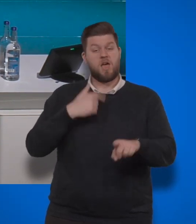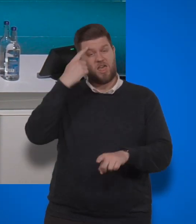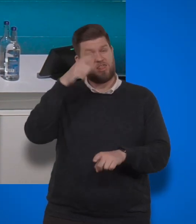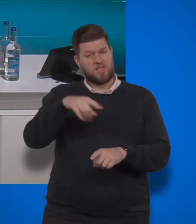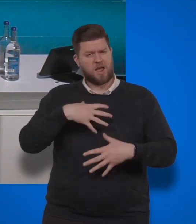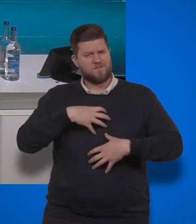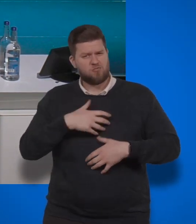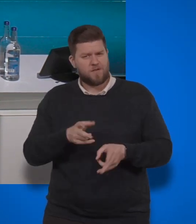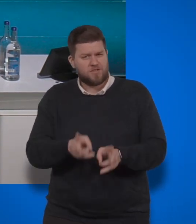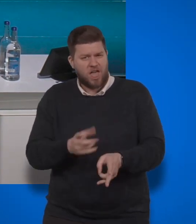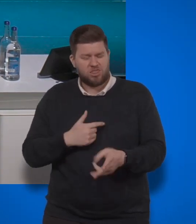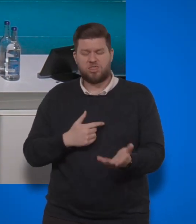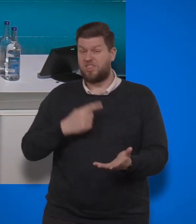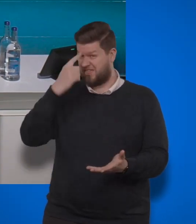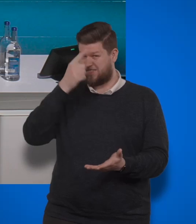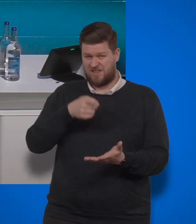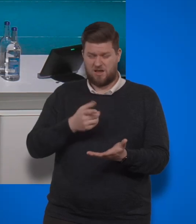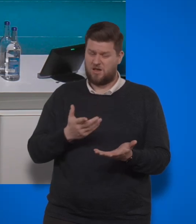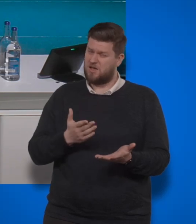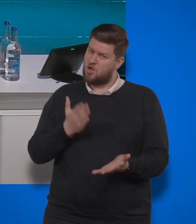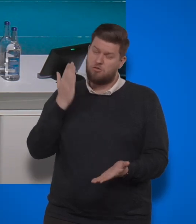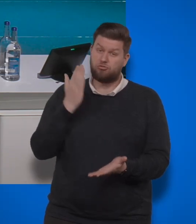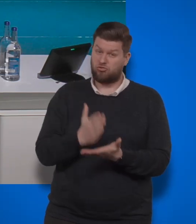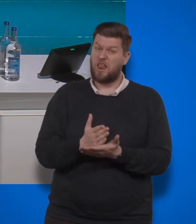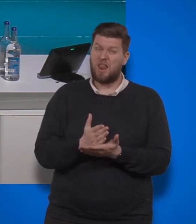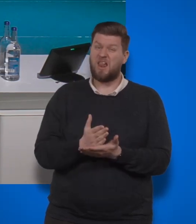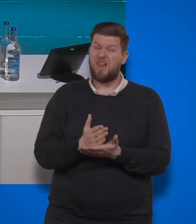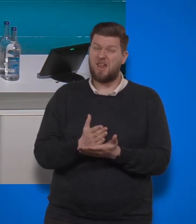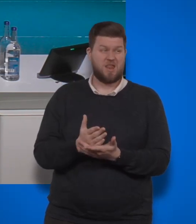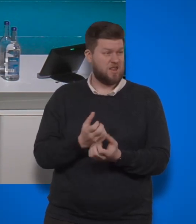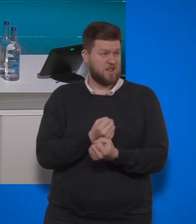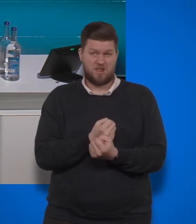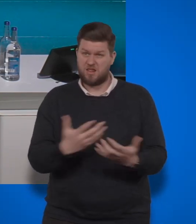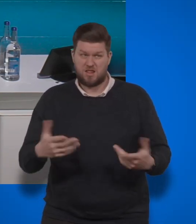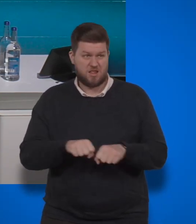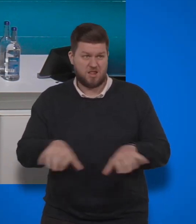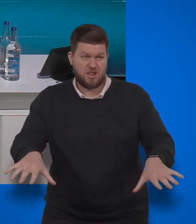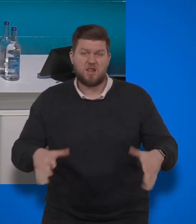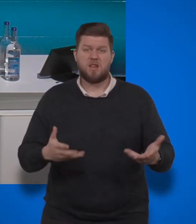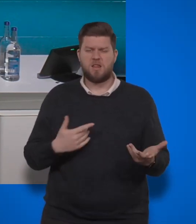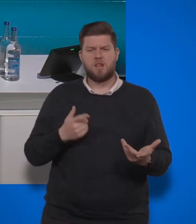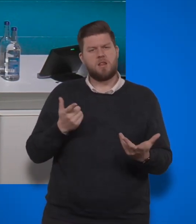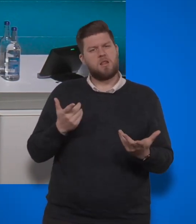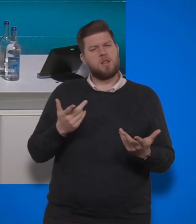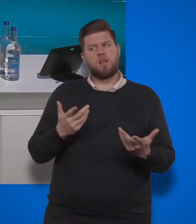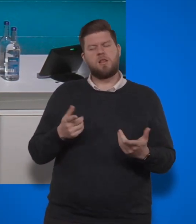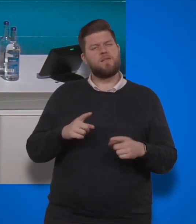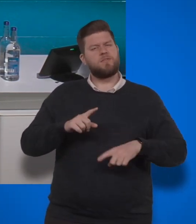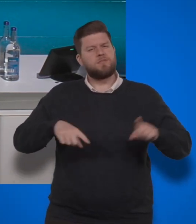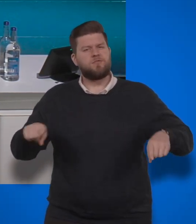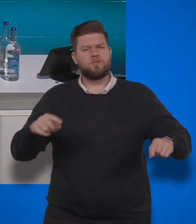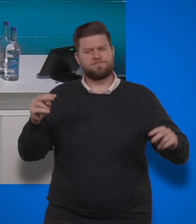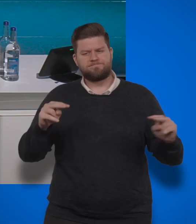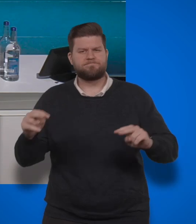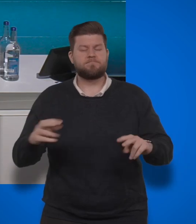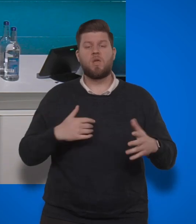the fear of death is a very, very real phenomenon, and it leads paradoxically in different ways. It's